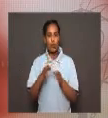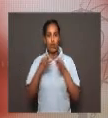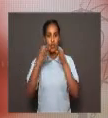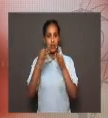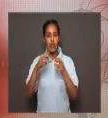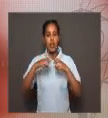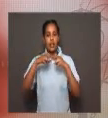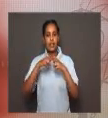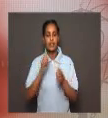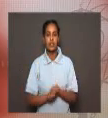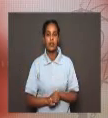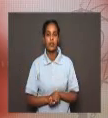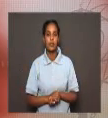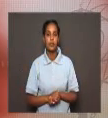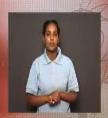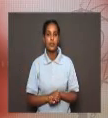of electricity.